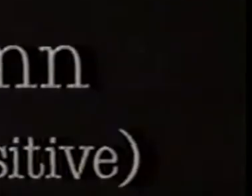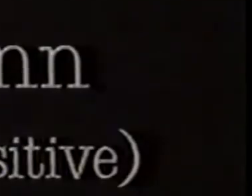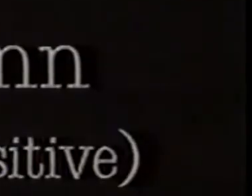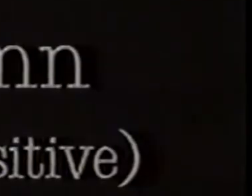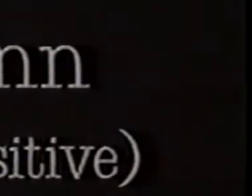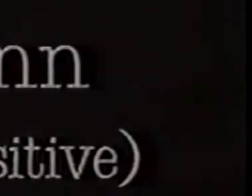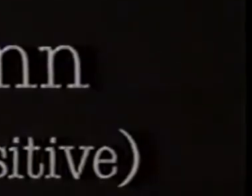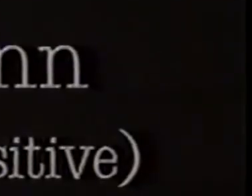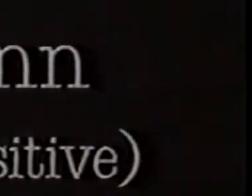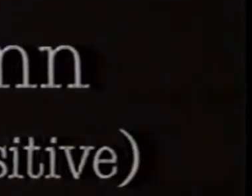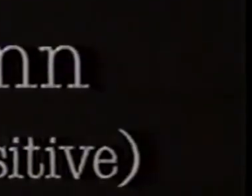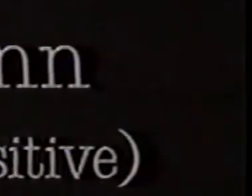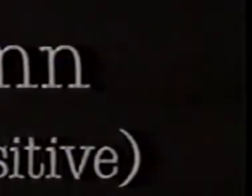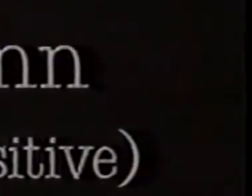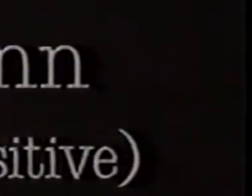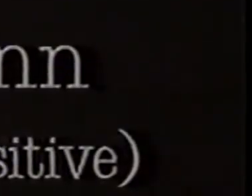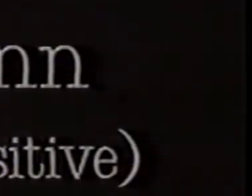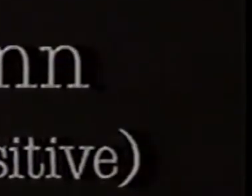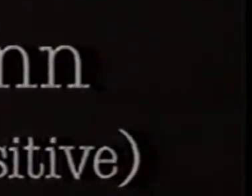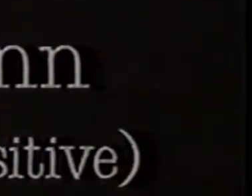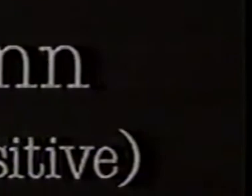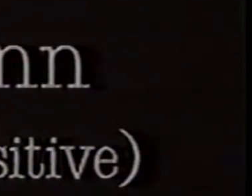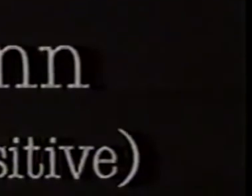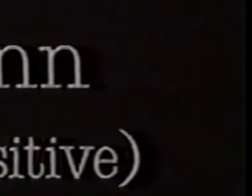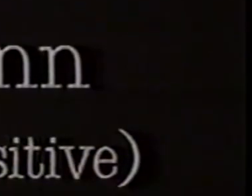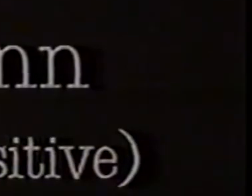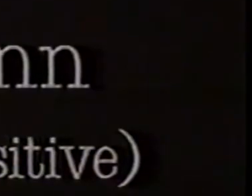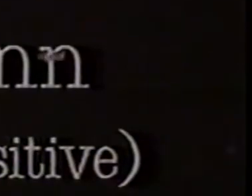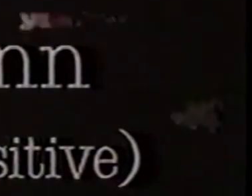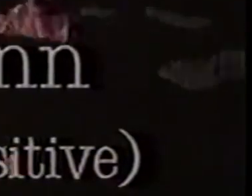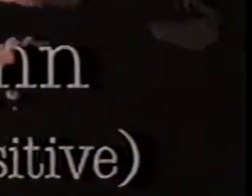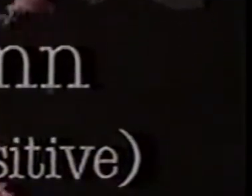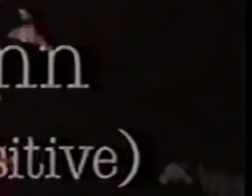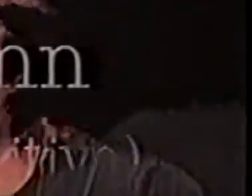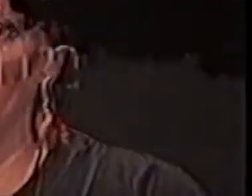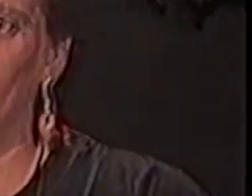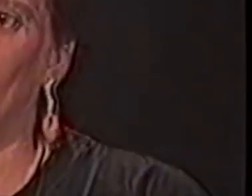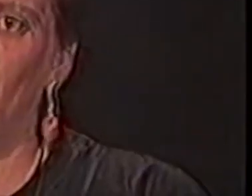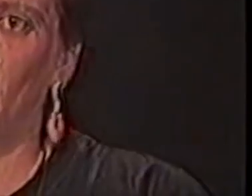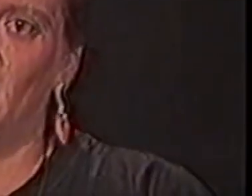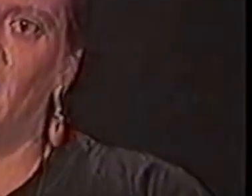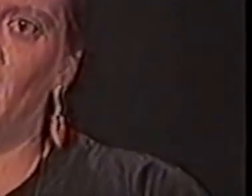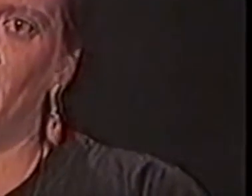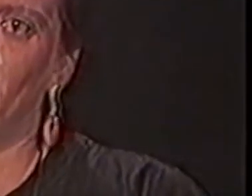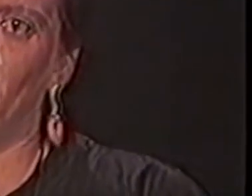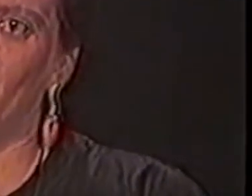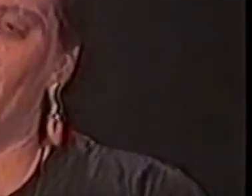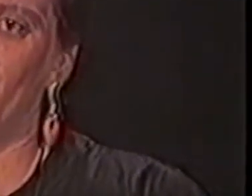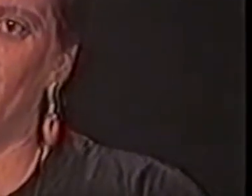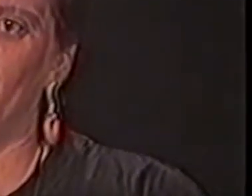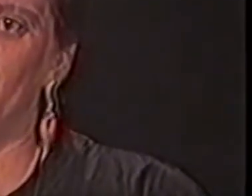The East Side and West Side clinics are very small and homey feeling to me.